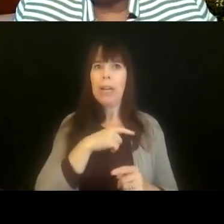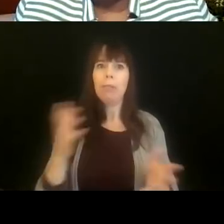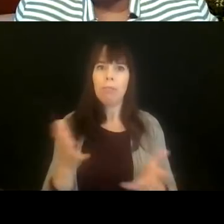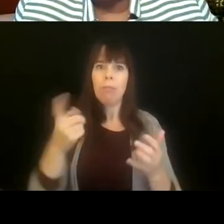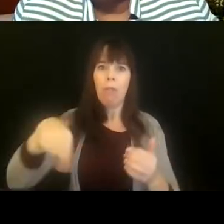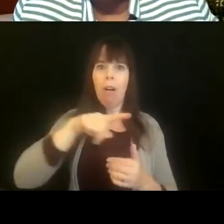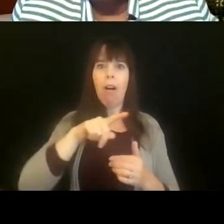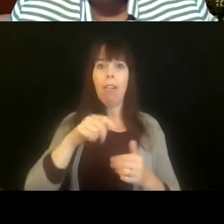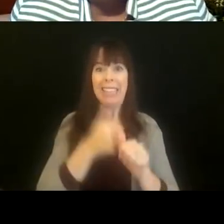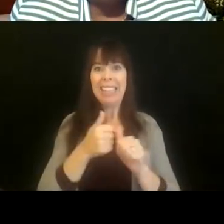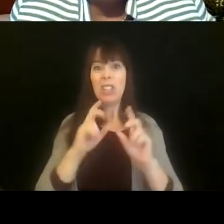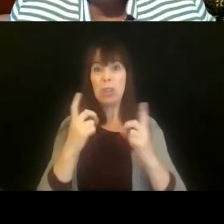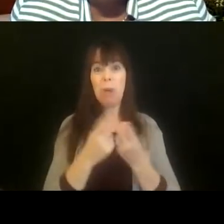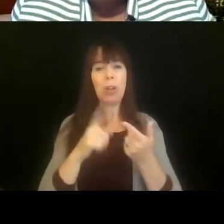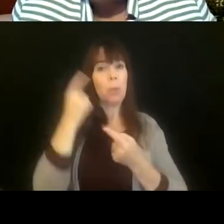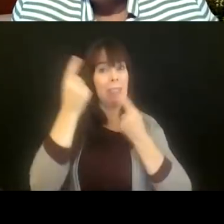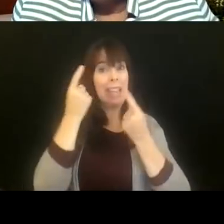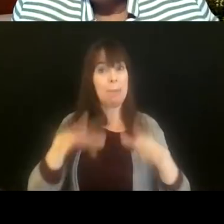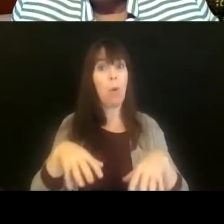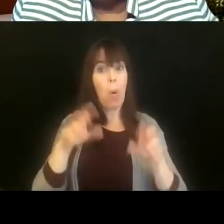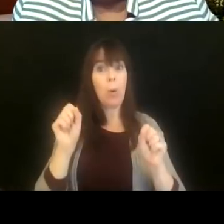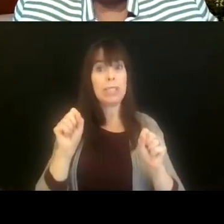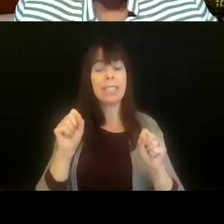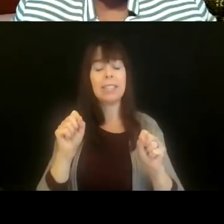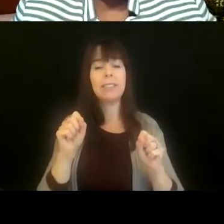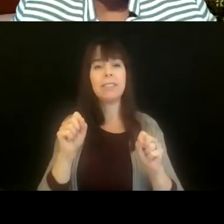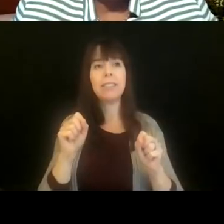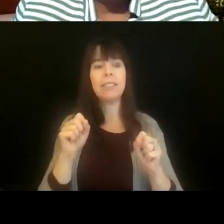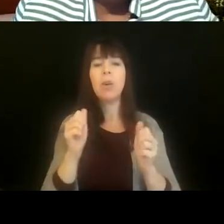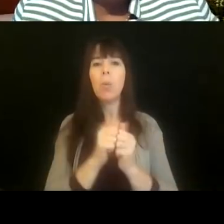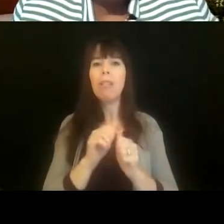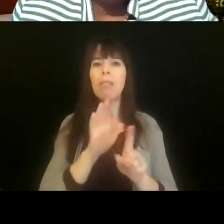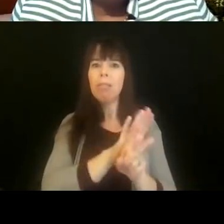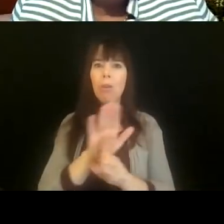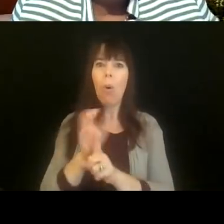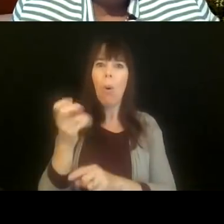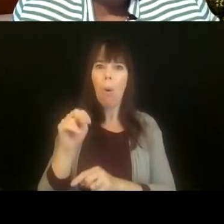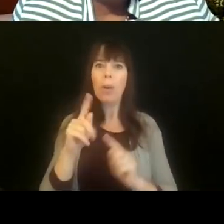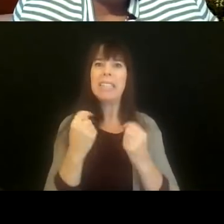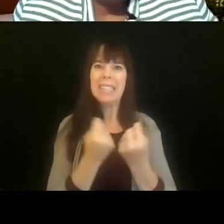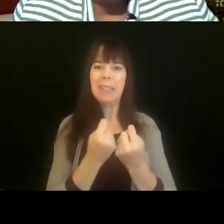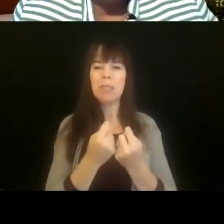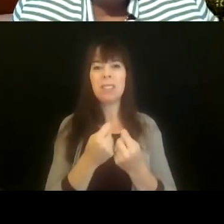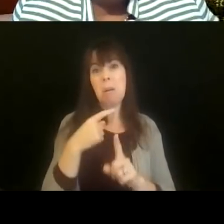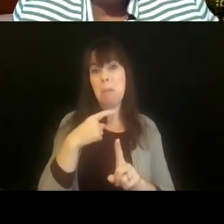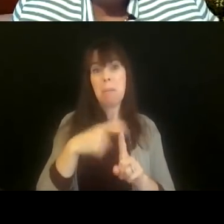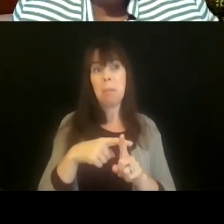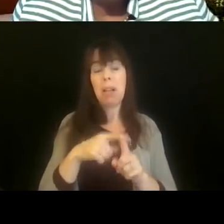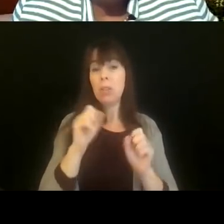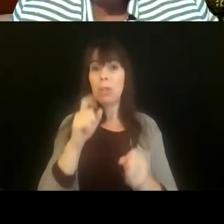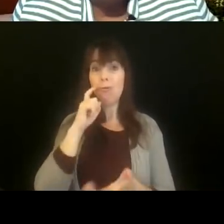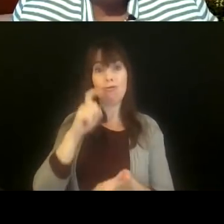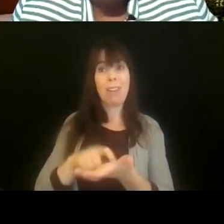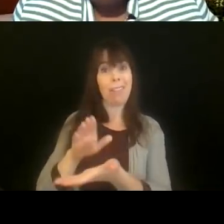all our departments to consider hosting with their own teams, as well as you can